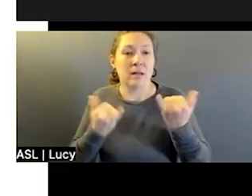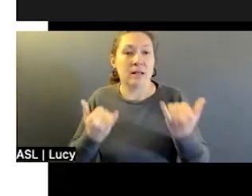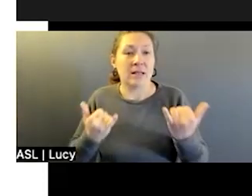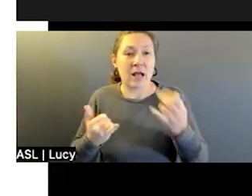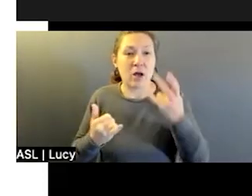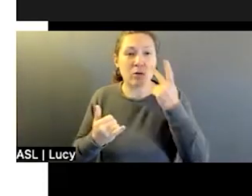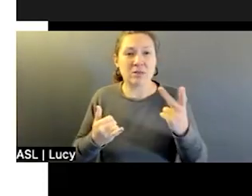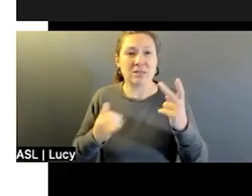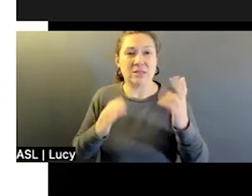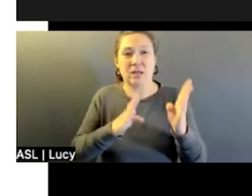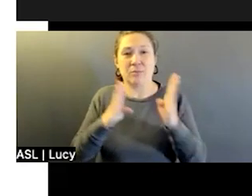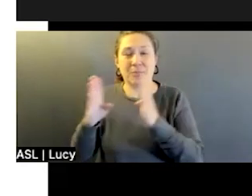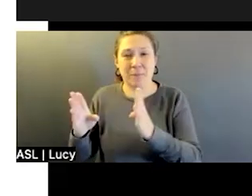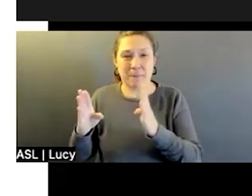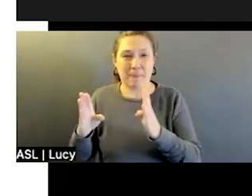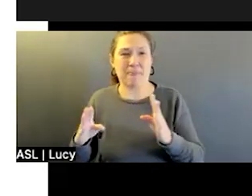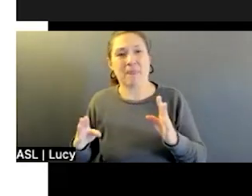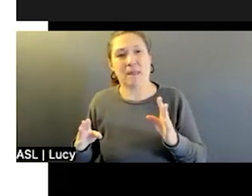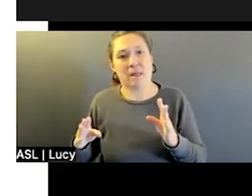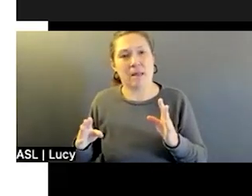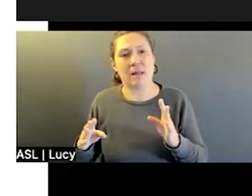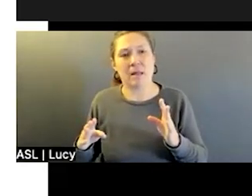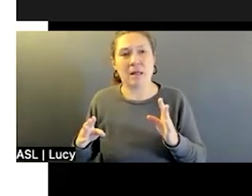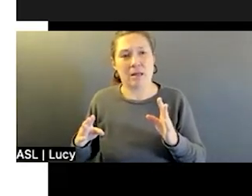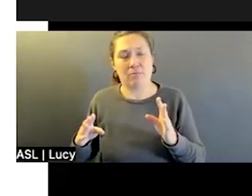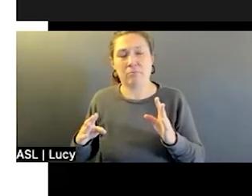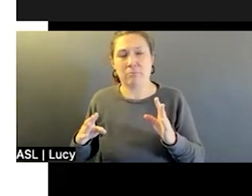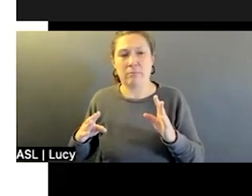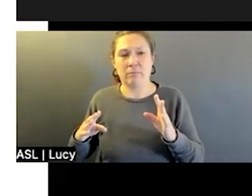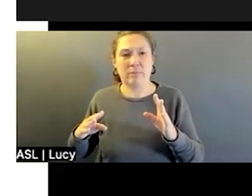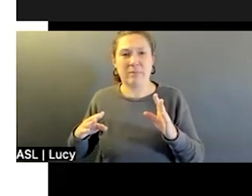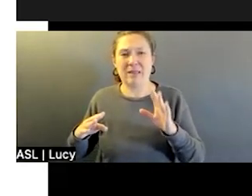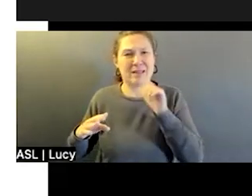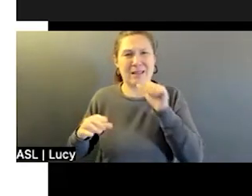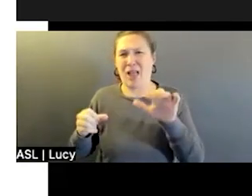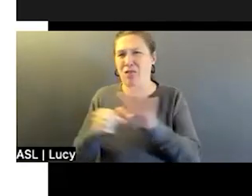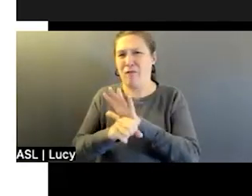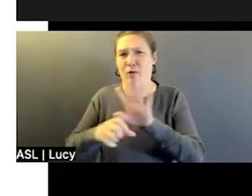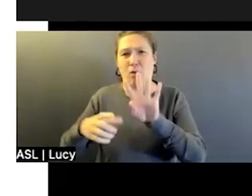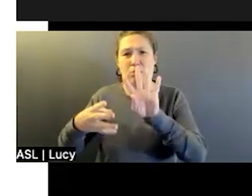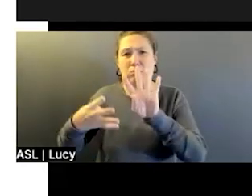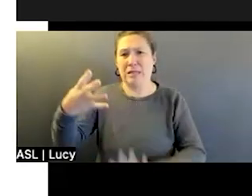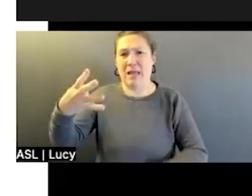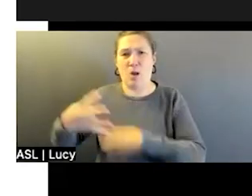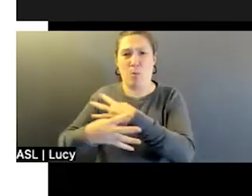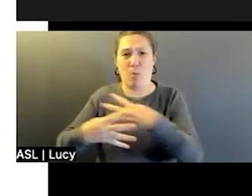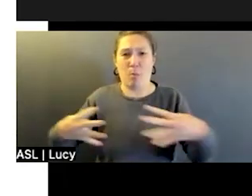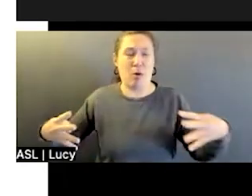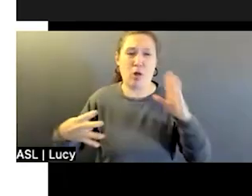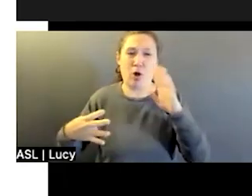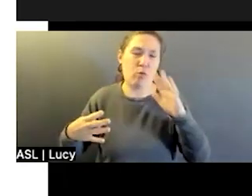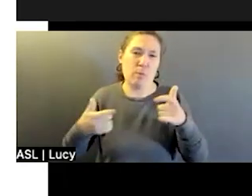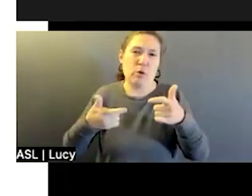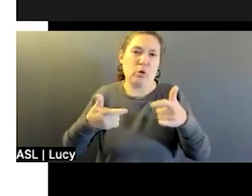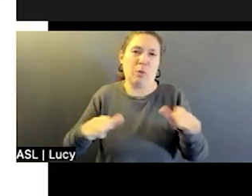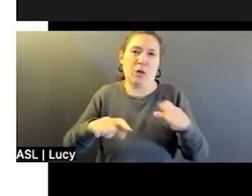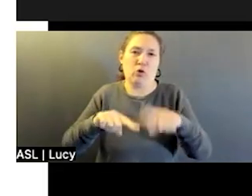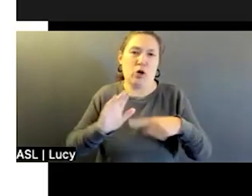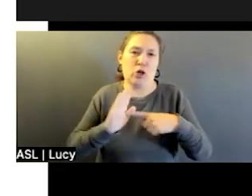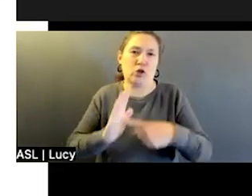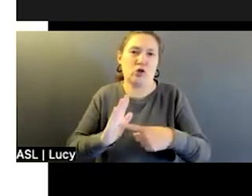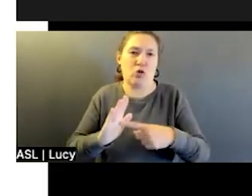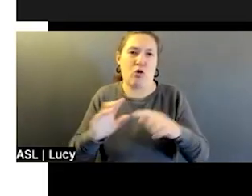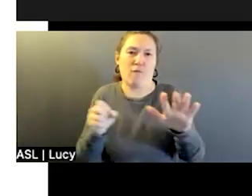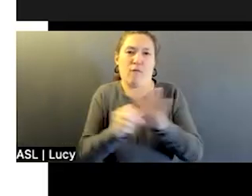So it is a basic operation. This is not the whole table because it would be dispersive. It would be too big to represent and the pins would be